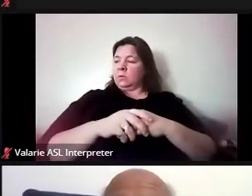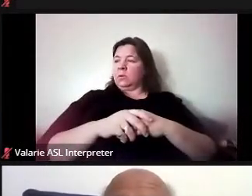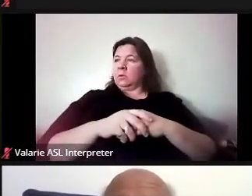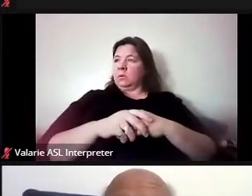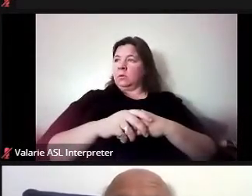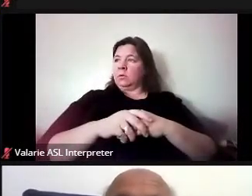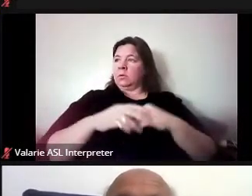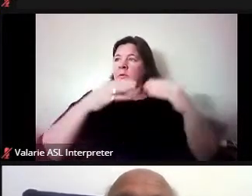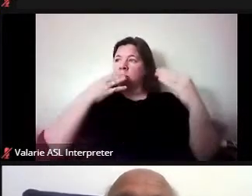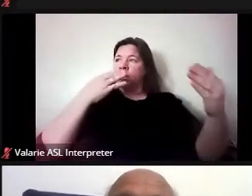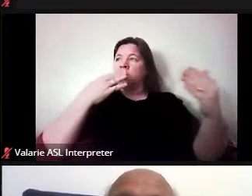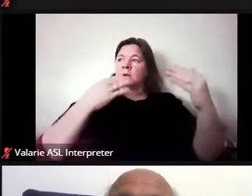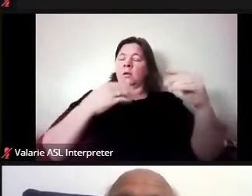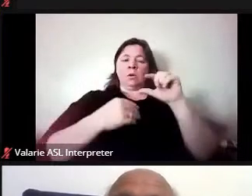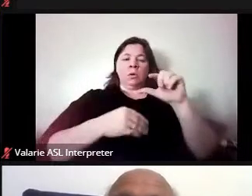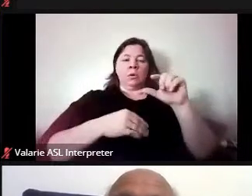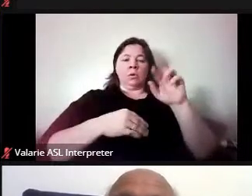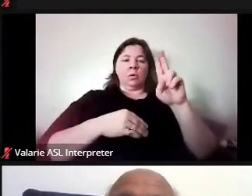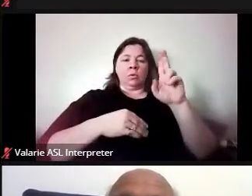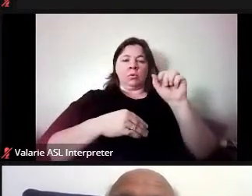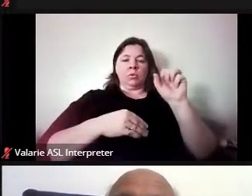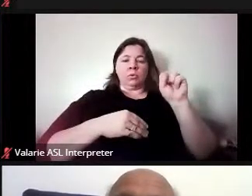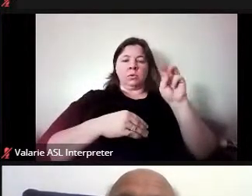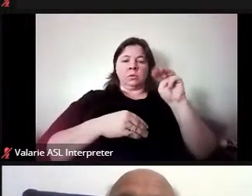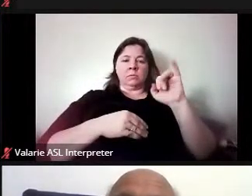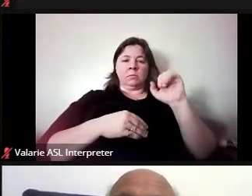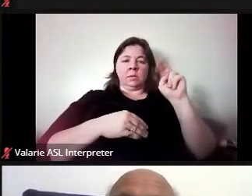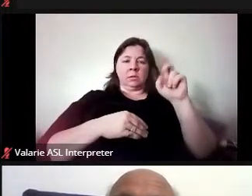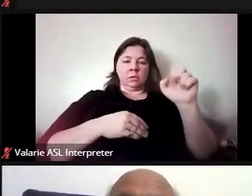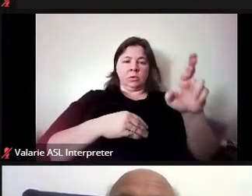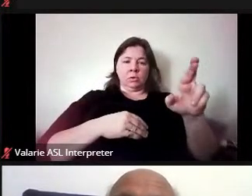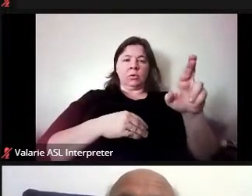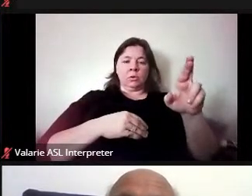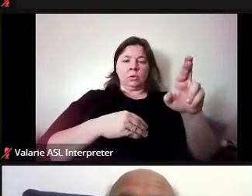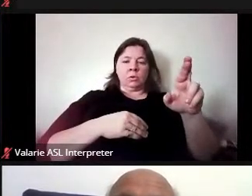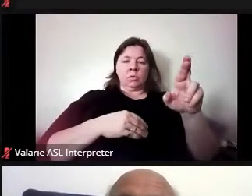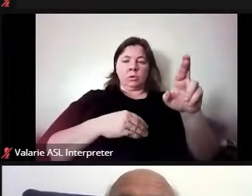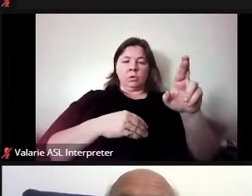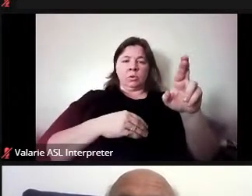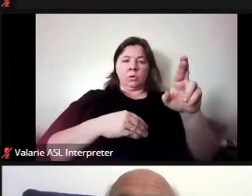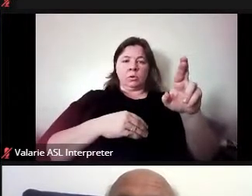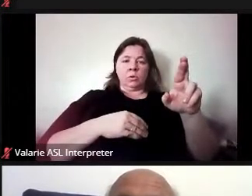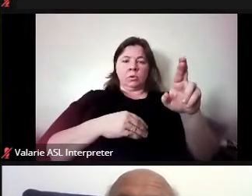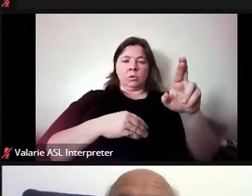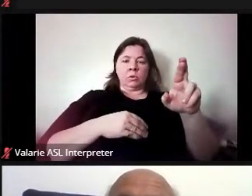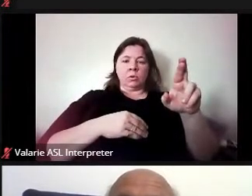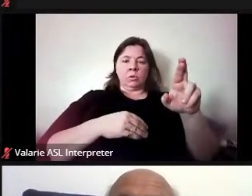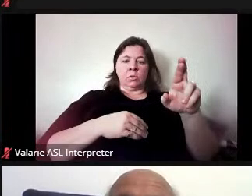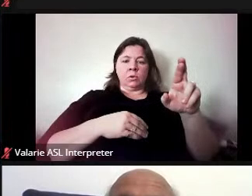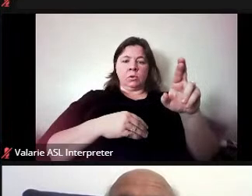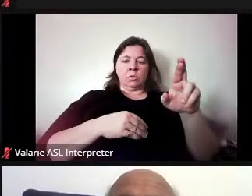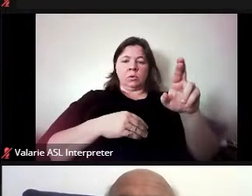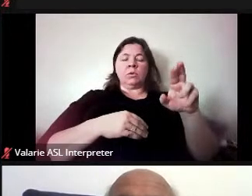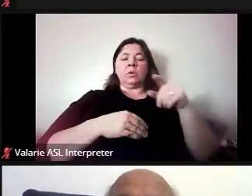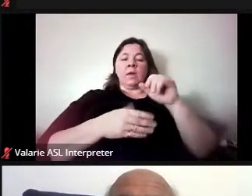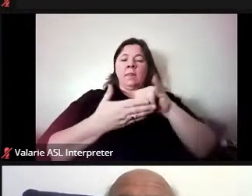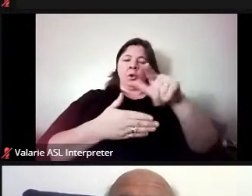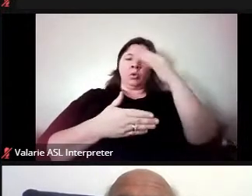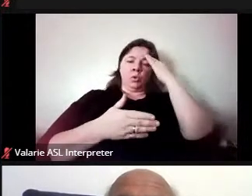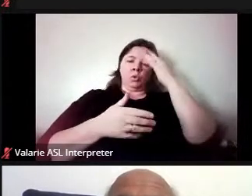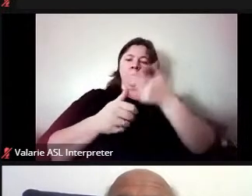GURSMINDER. So that was pretty awesome that you got a direct an invite from Ash Mufara himself, and you knew